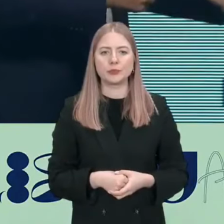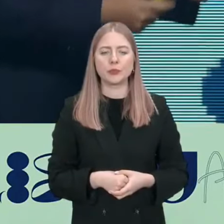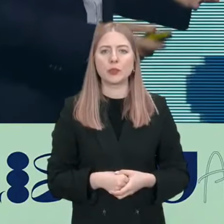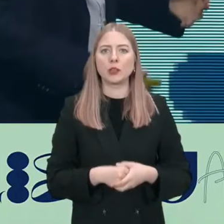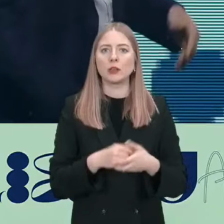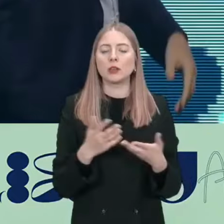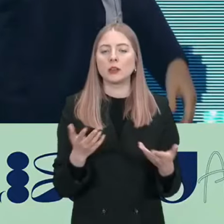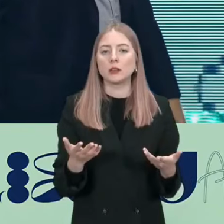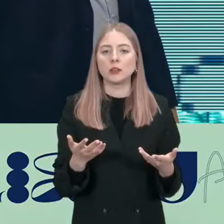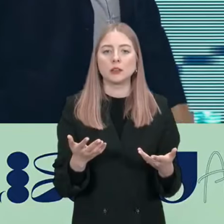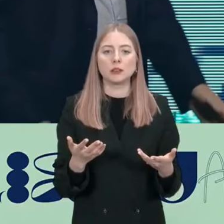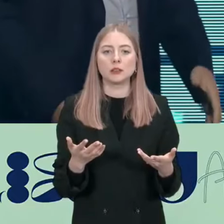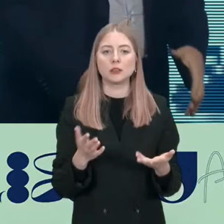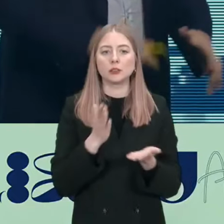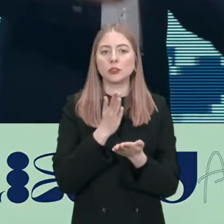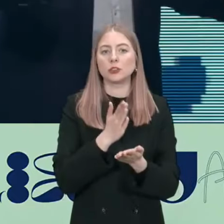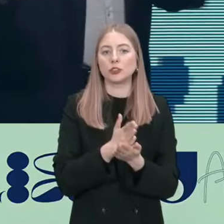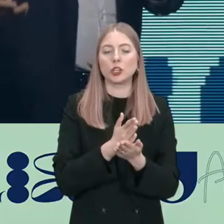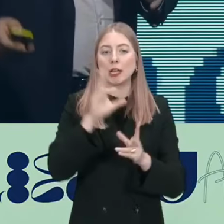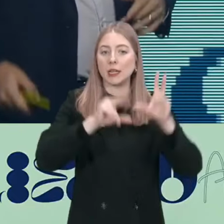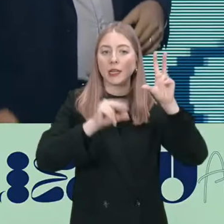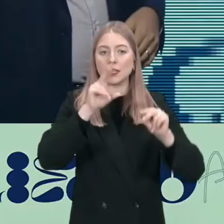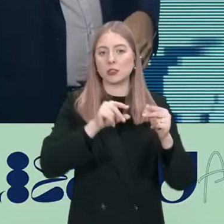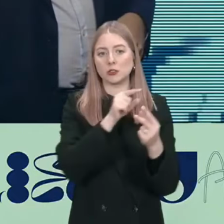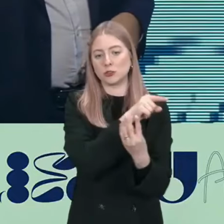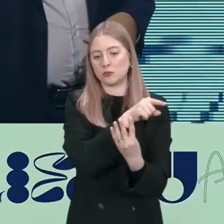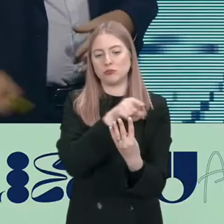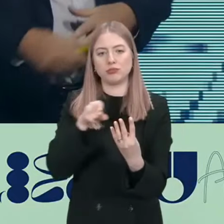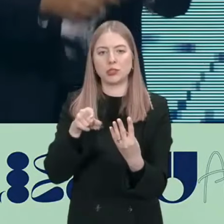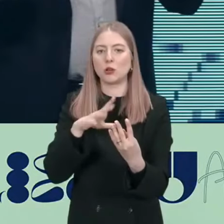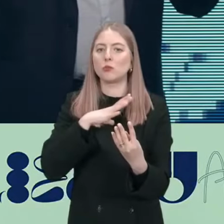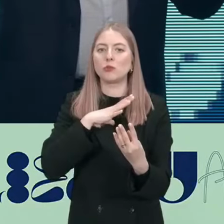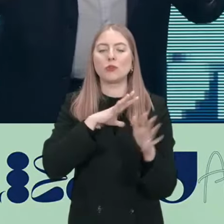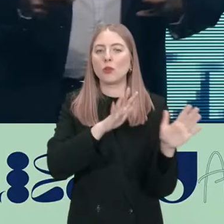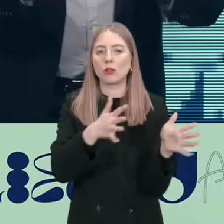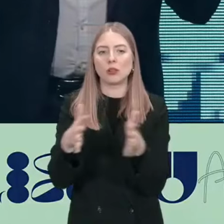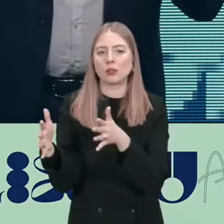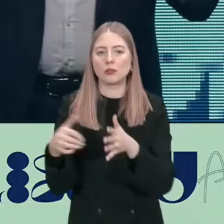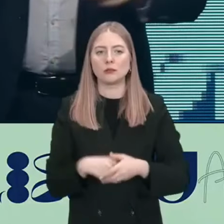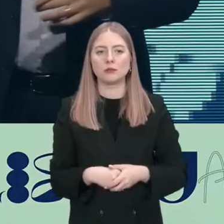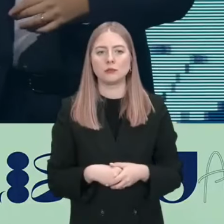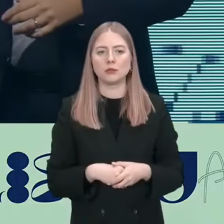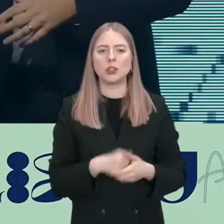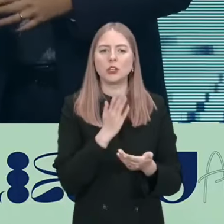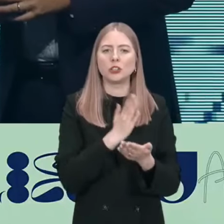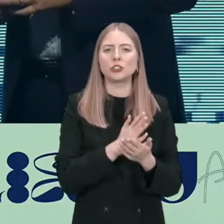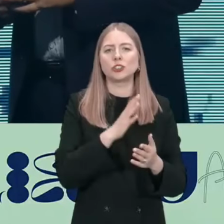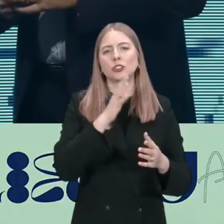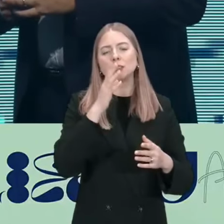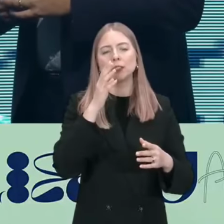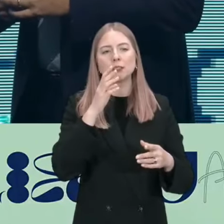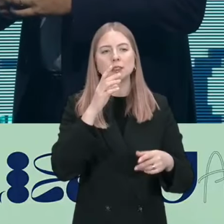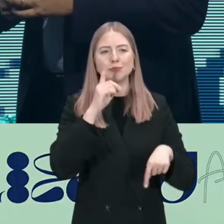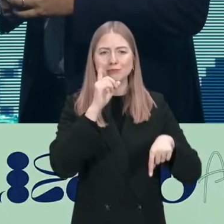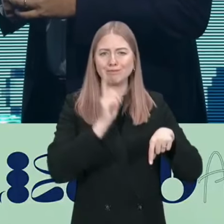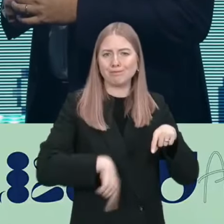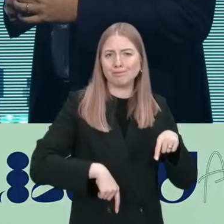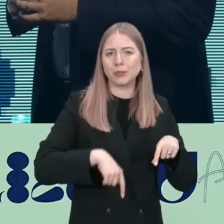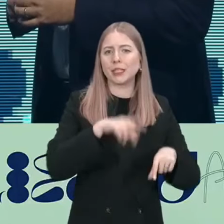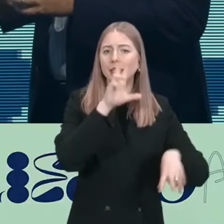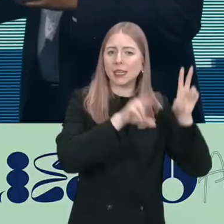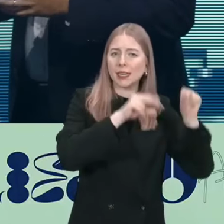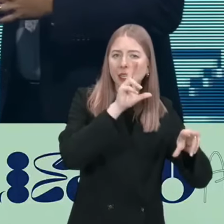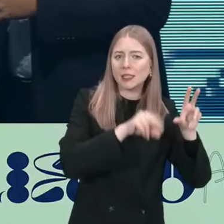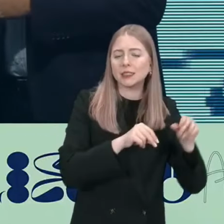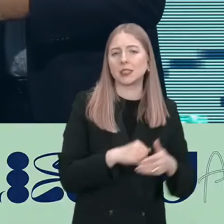which is very, very fast, sanctions, which happen a bit slower than that, trade deals, which take longer to